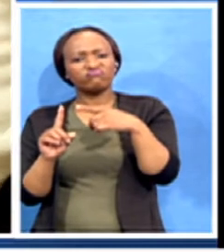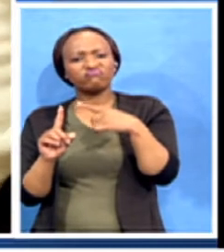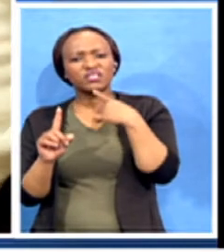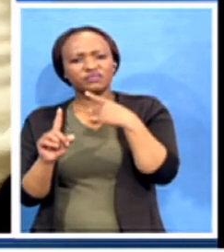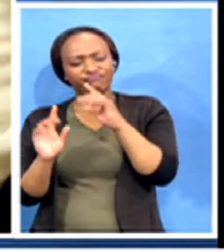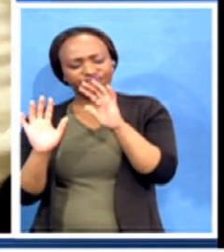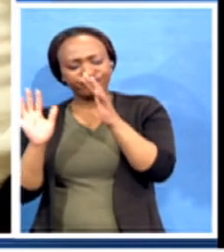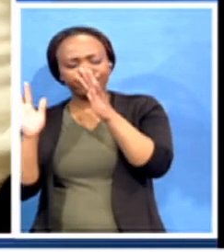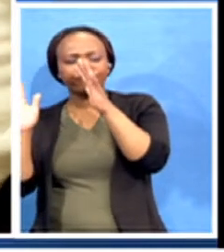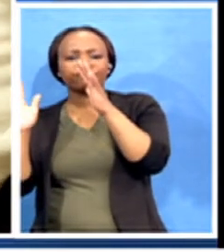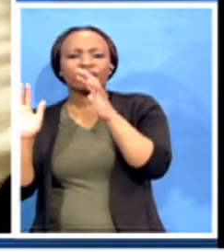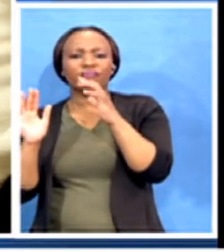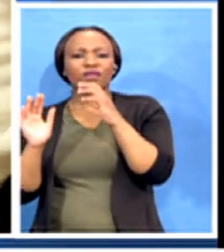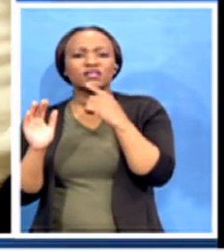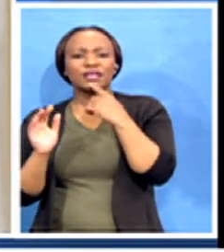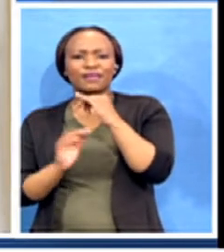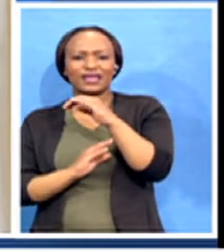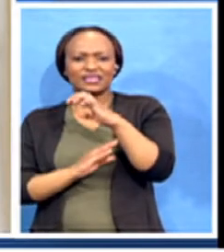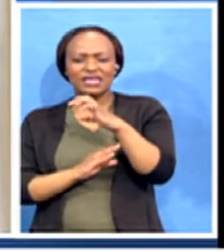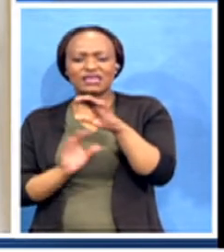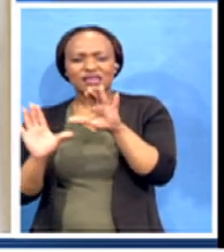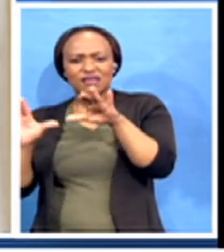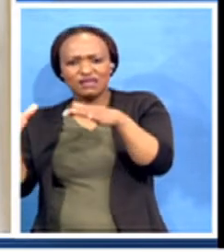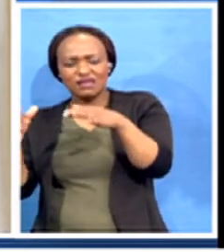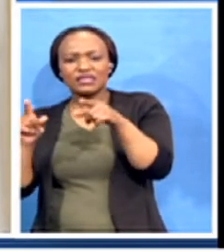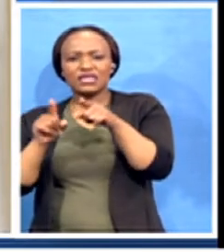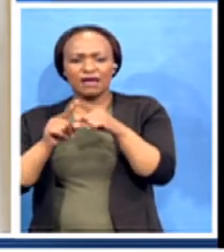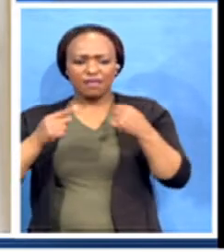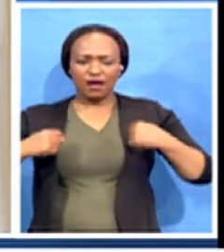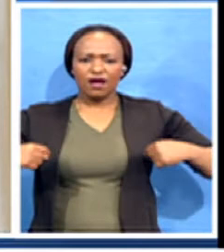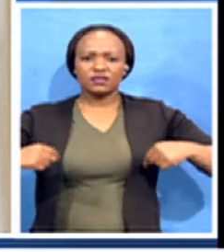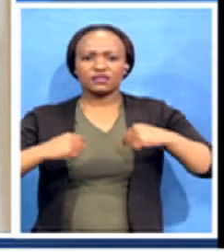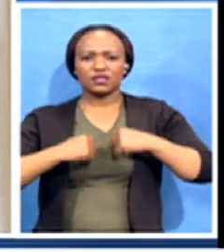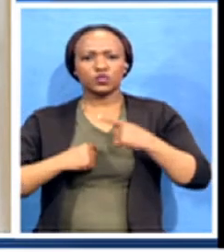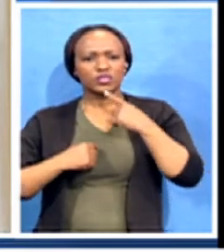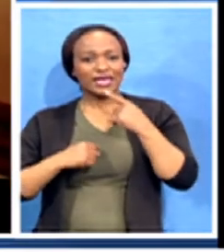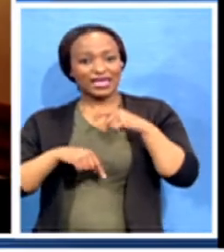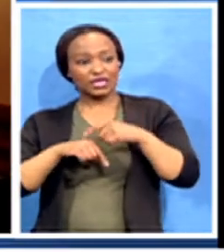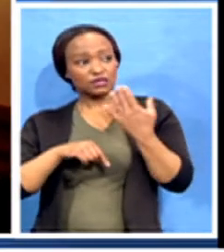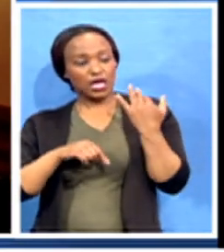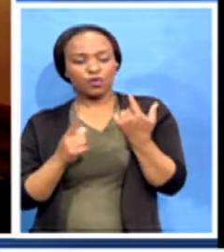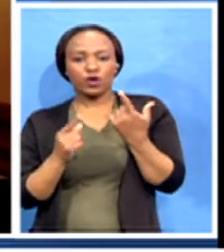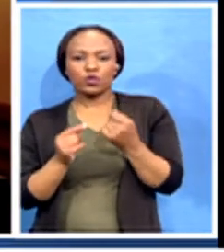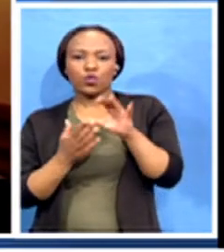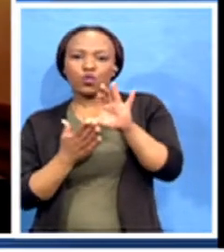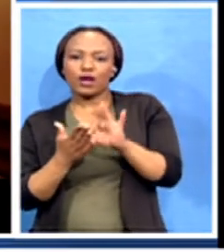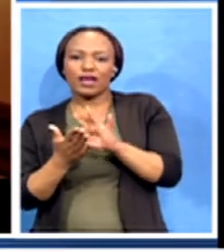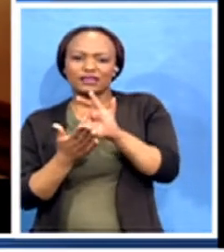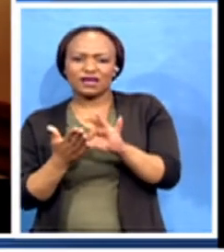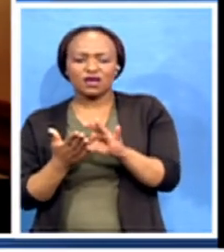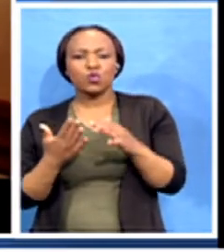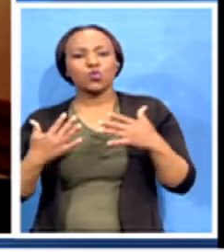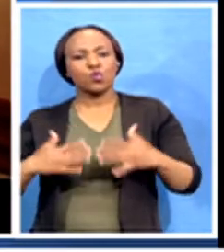complimenting the Electoral Commission and us for the way we were conducting elections with